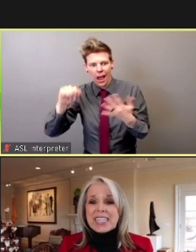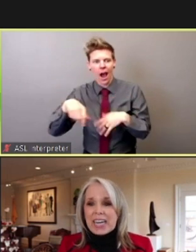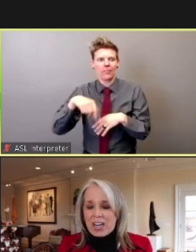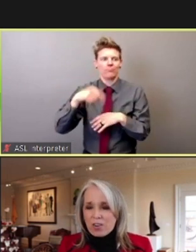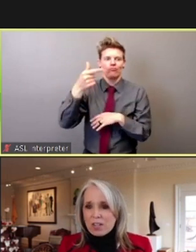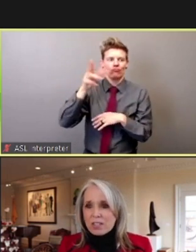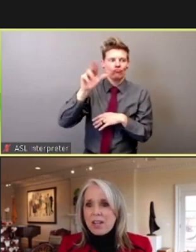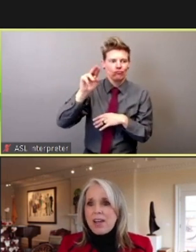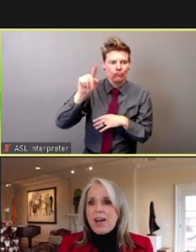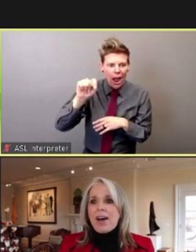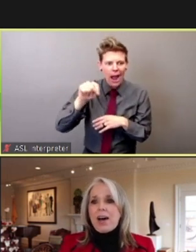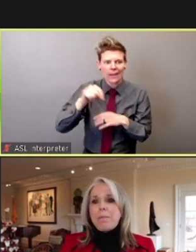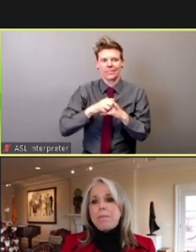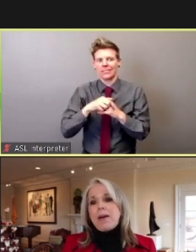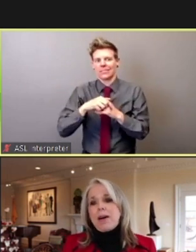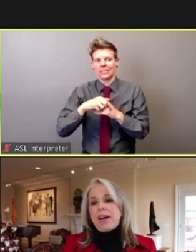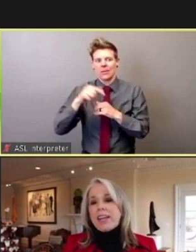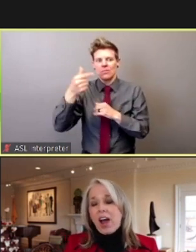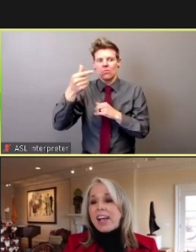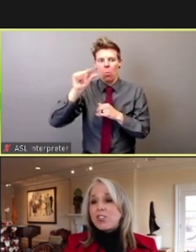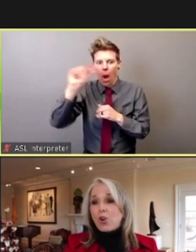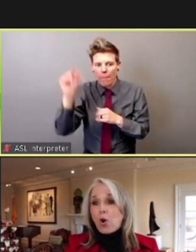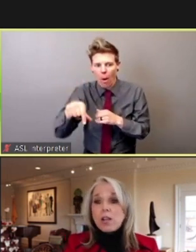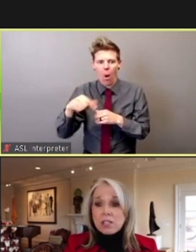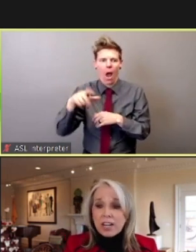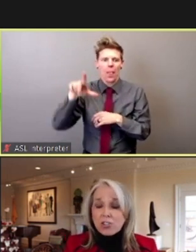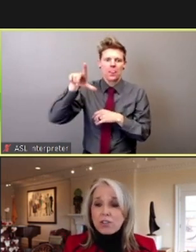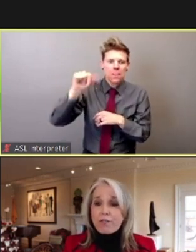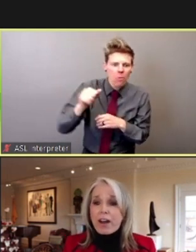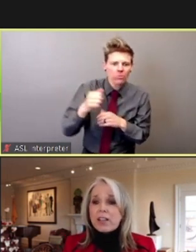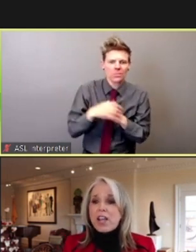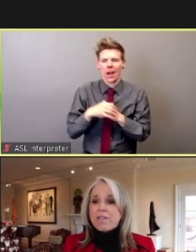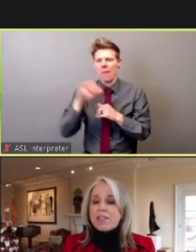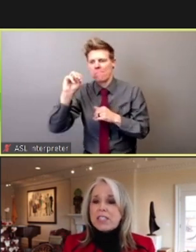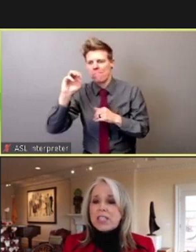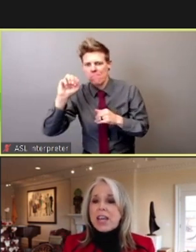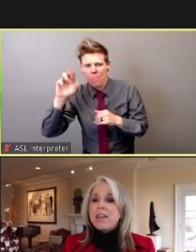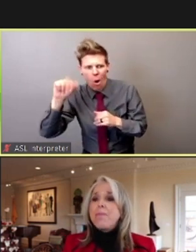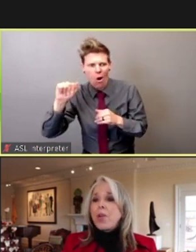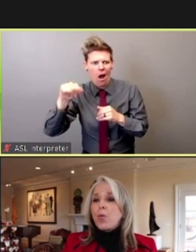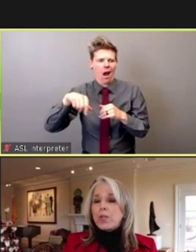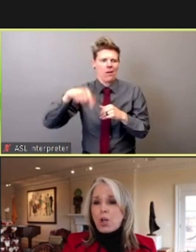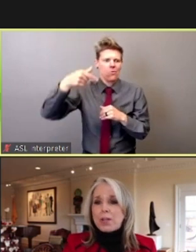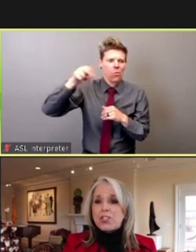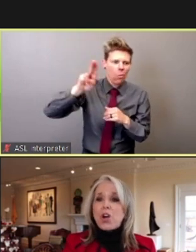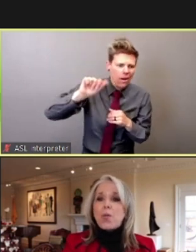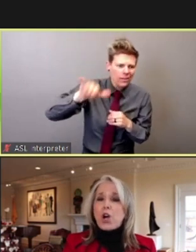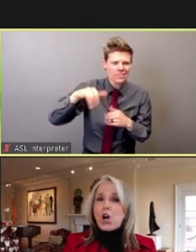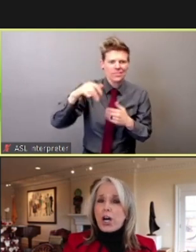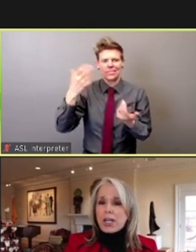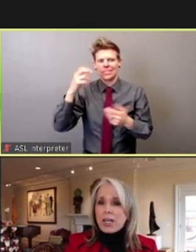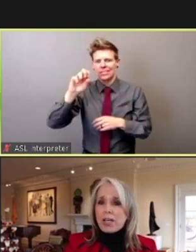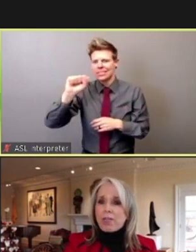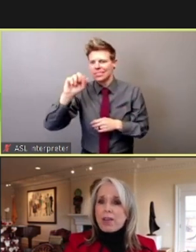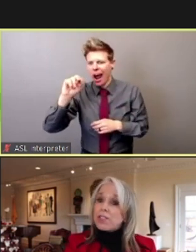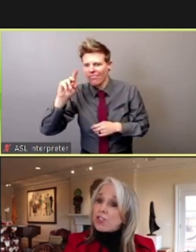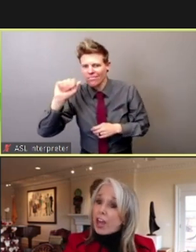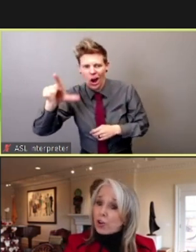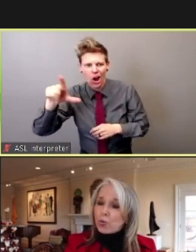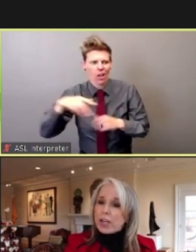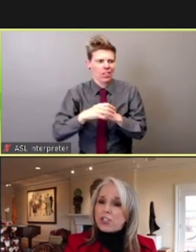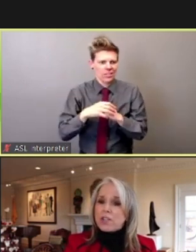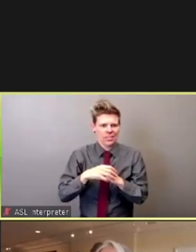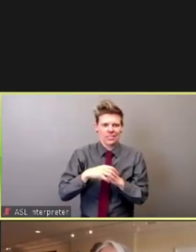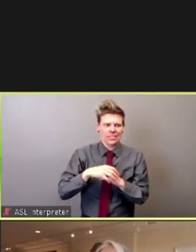Valencia counties. A nice cross-section, frankly, of the state, with so much going on in the